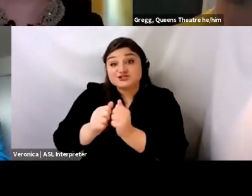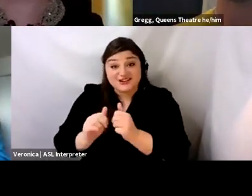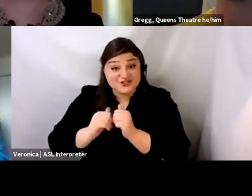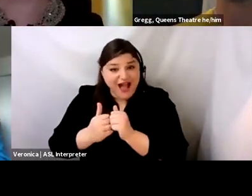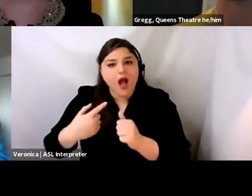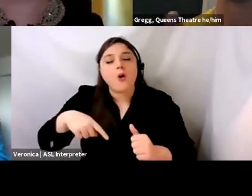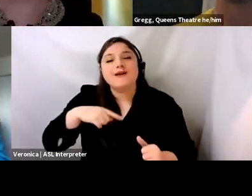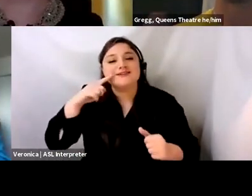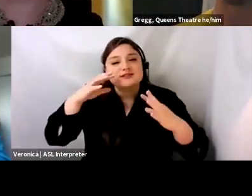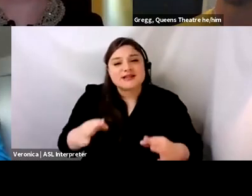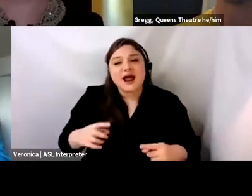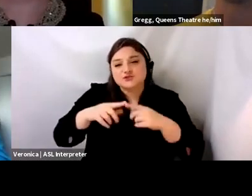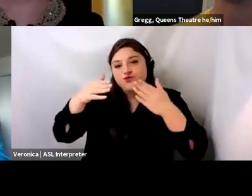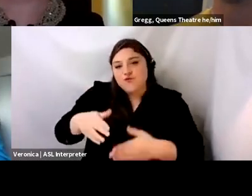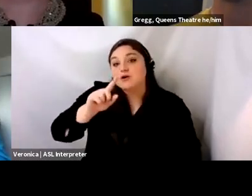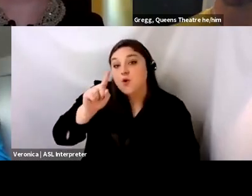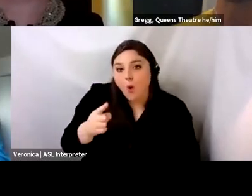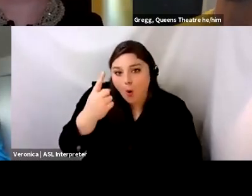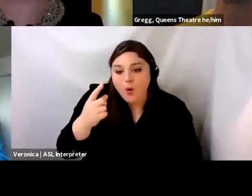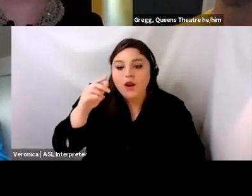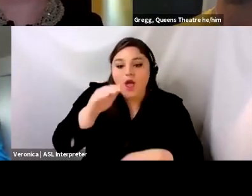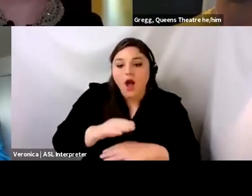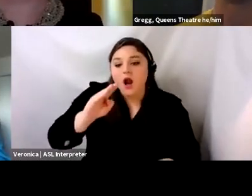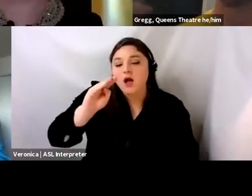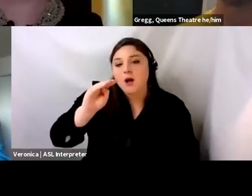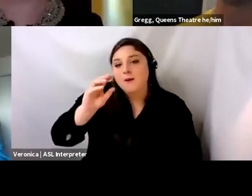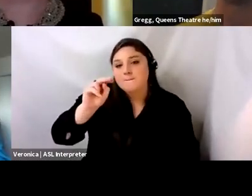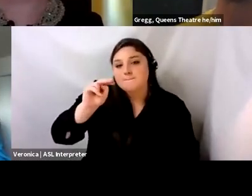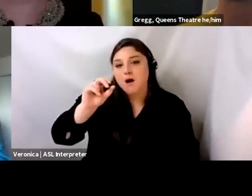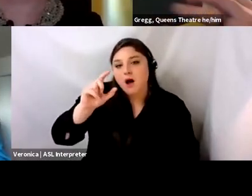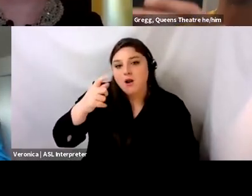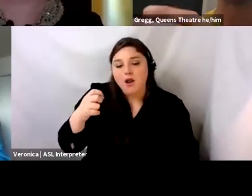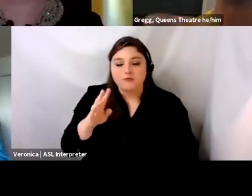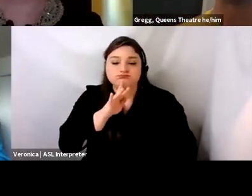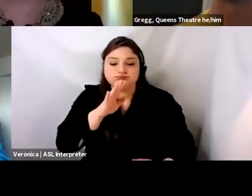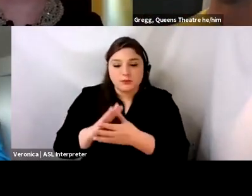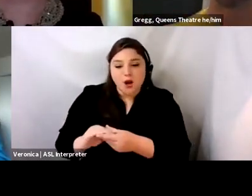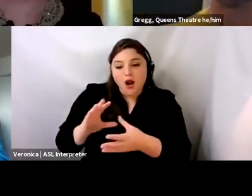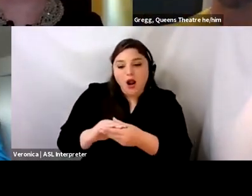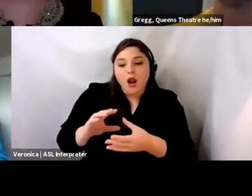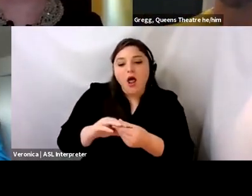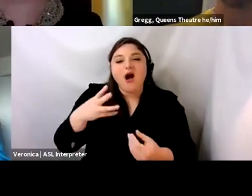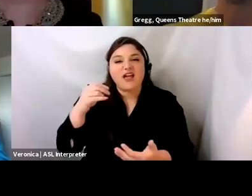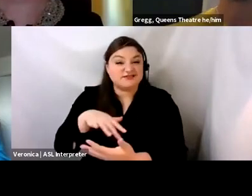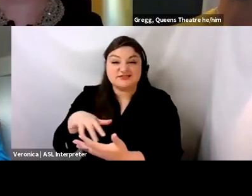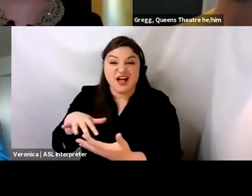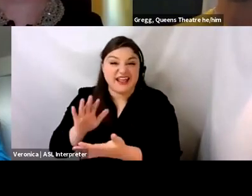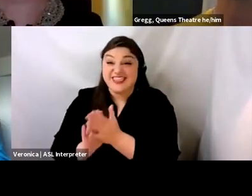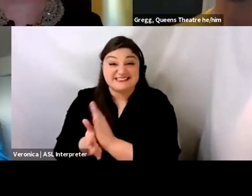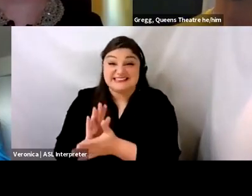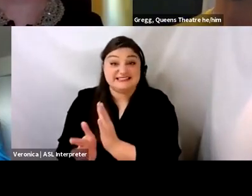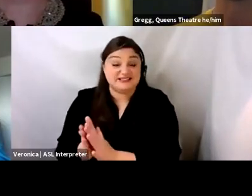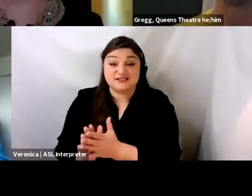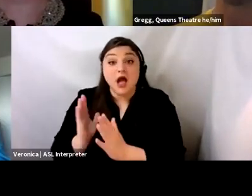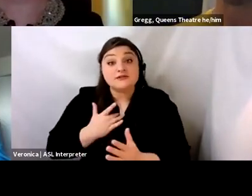tracks, uh, beginner and advanced, uh, just so we could allow people to feel comfortable, those people who had more experience and didn't have more experience. We have